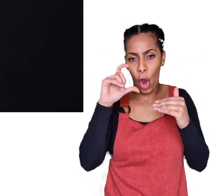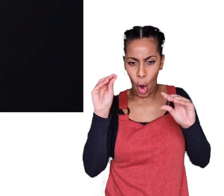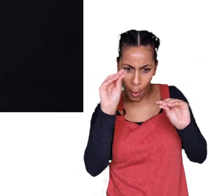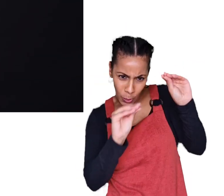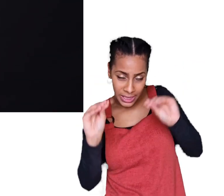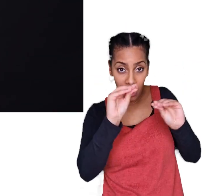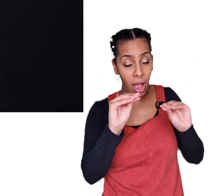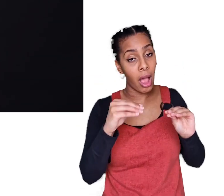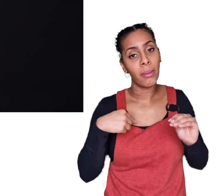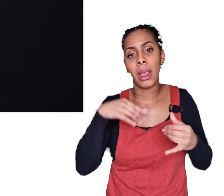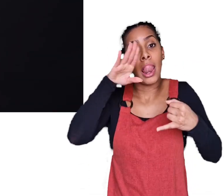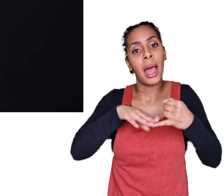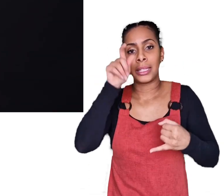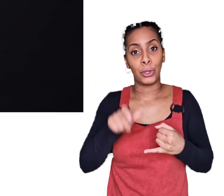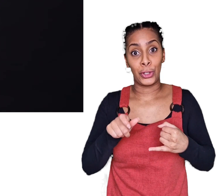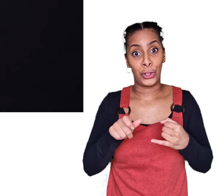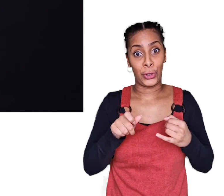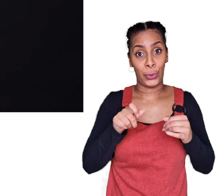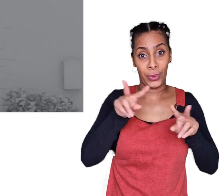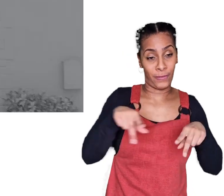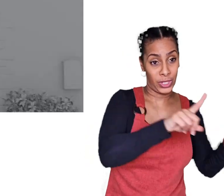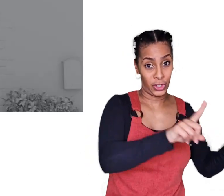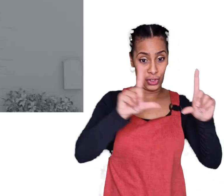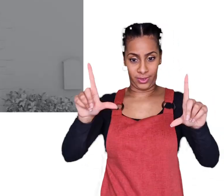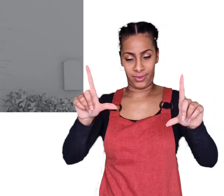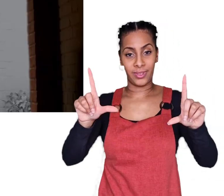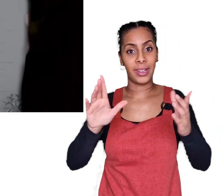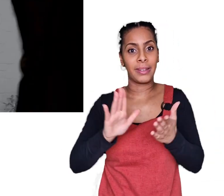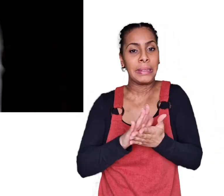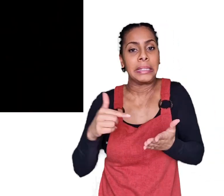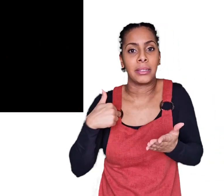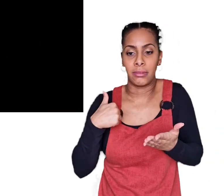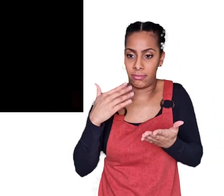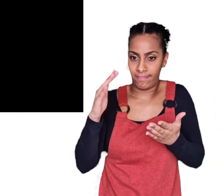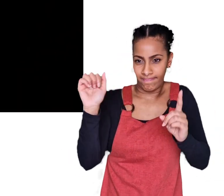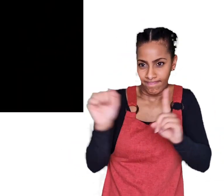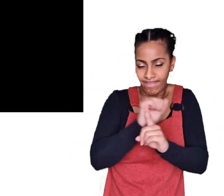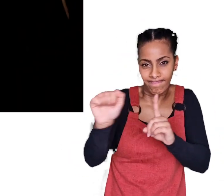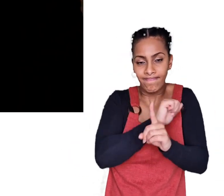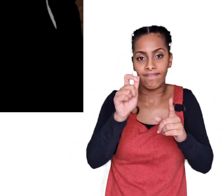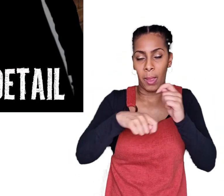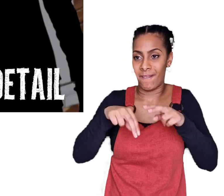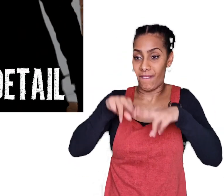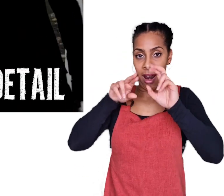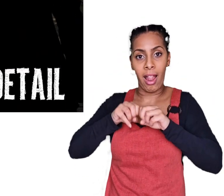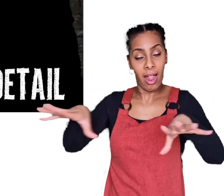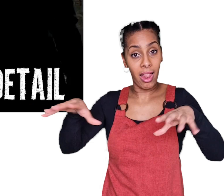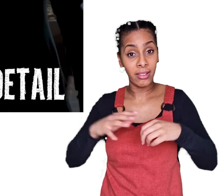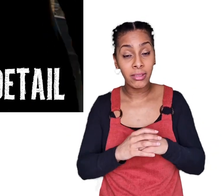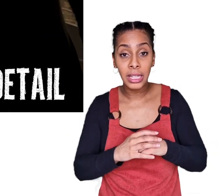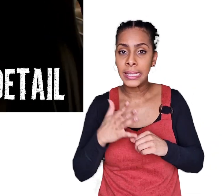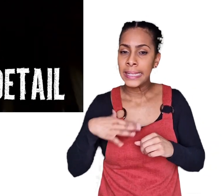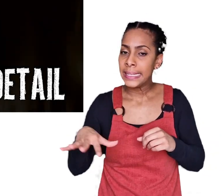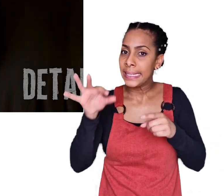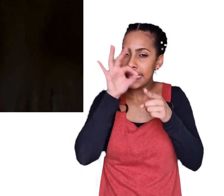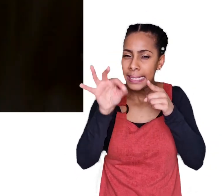footage. You are literally the person delivering the final picture. It's such an attention to detail. It's